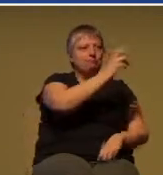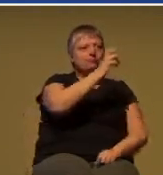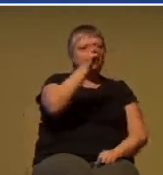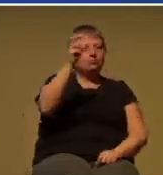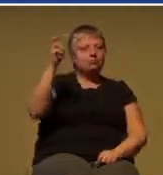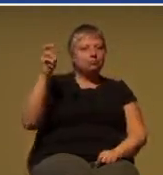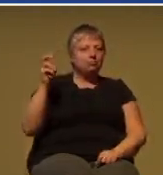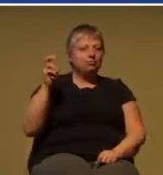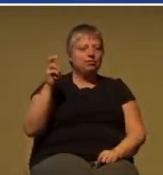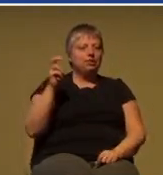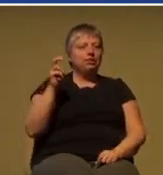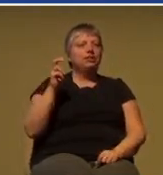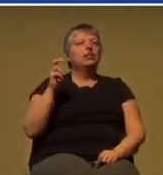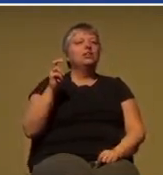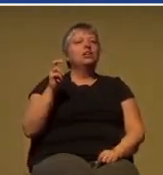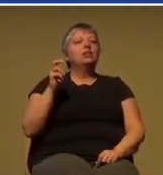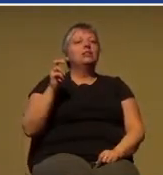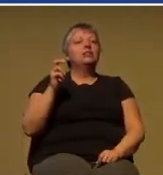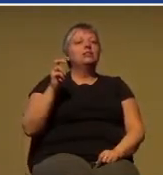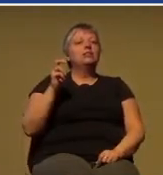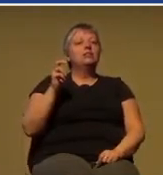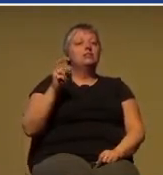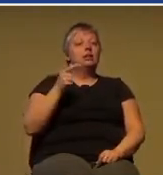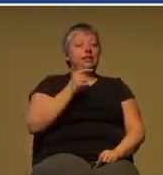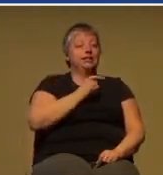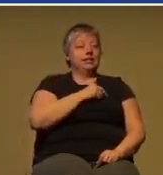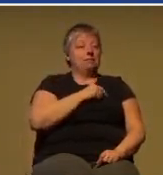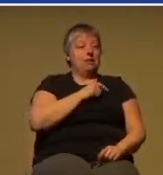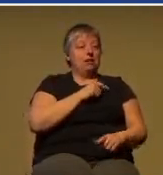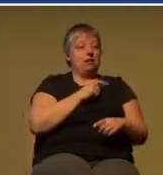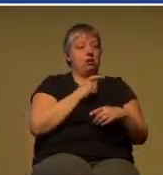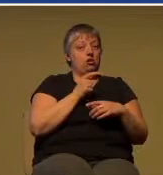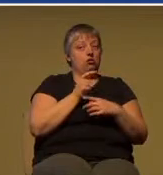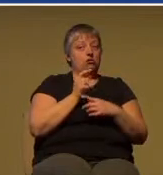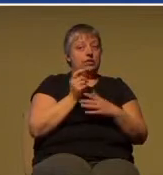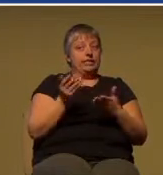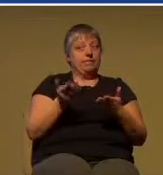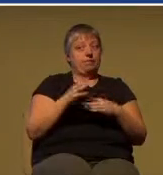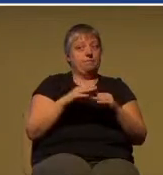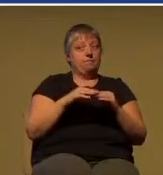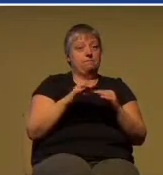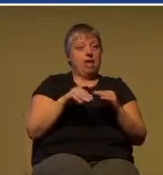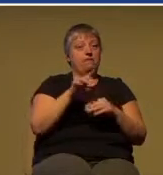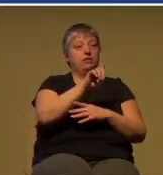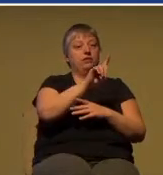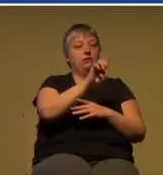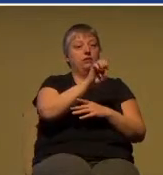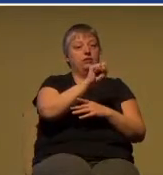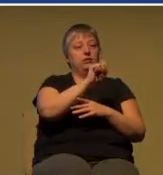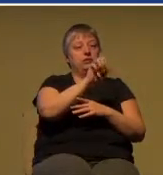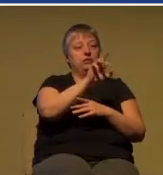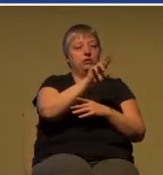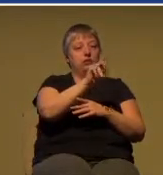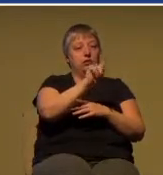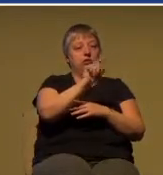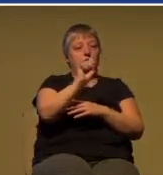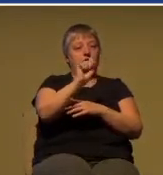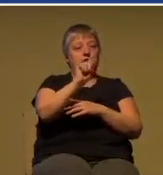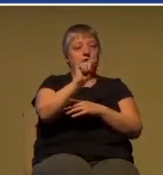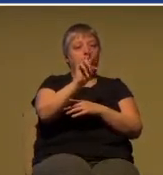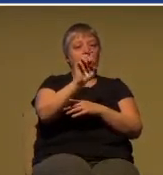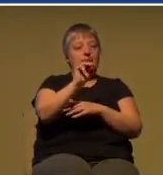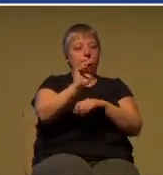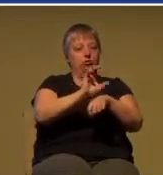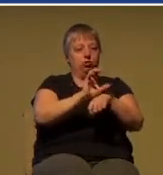have done a seminar for as many as 100 here in Belleville at Desert Stream, and we've done them